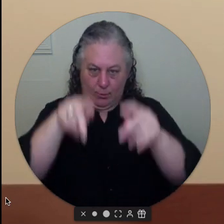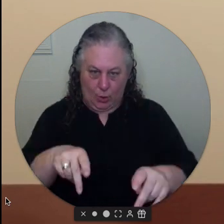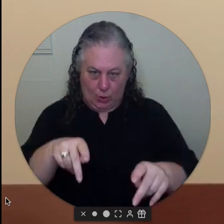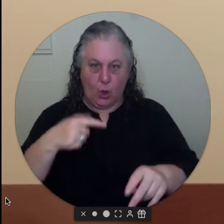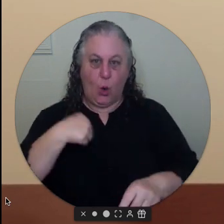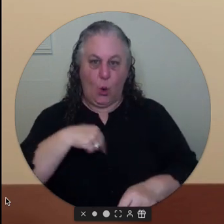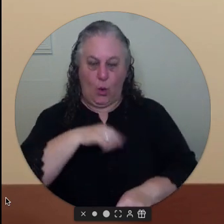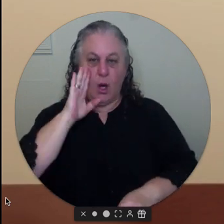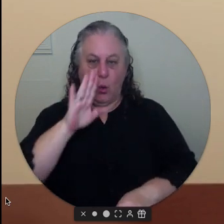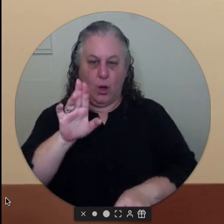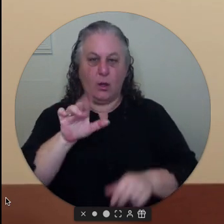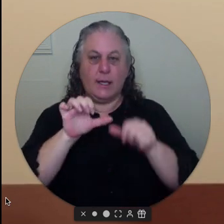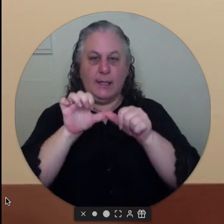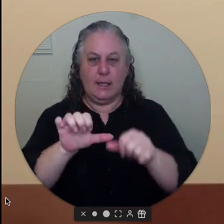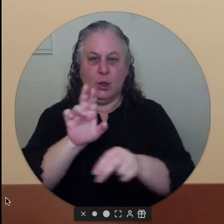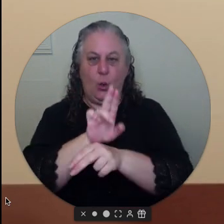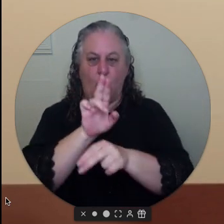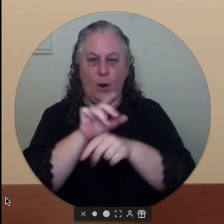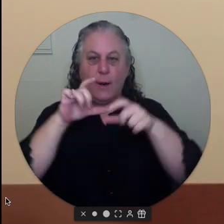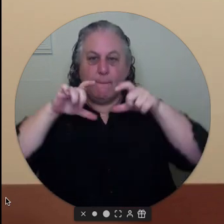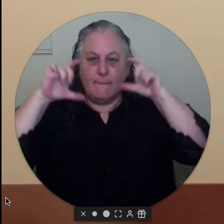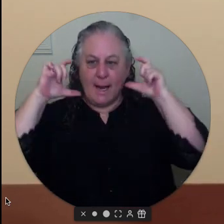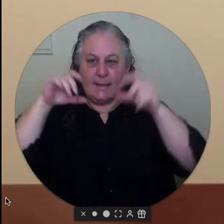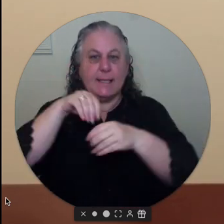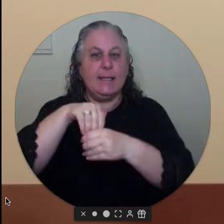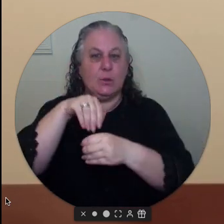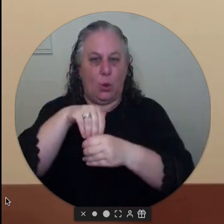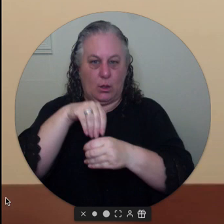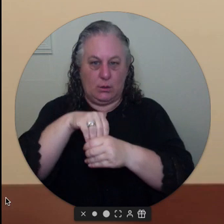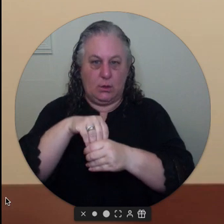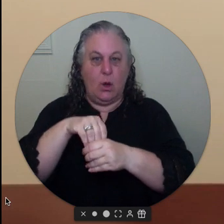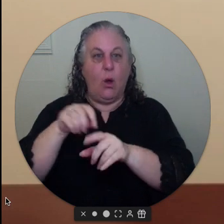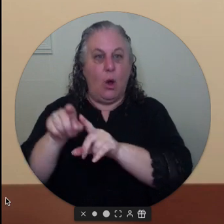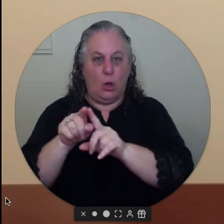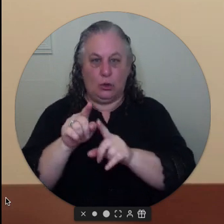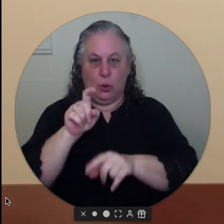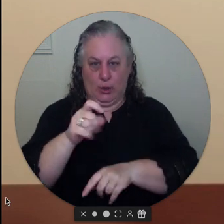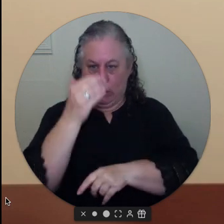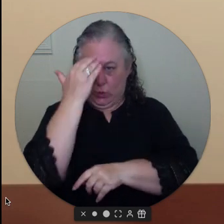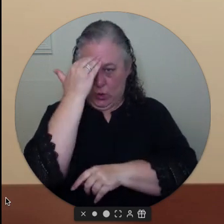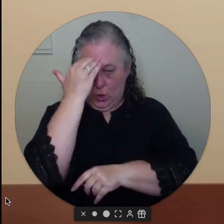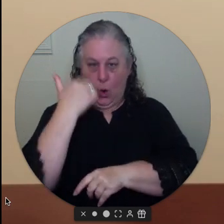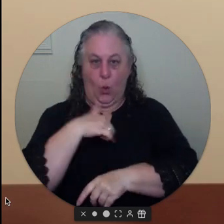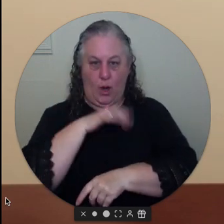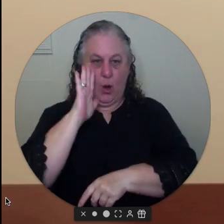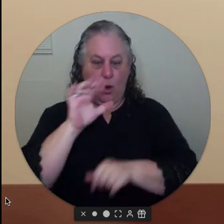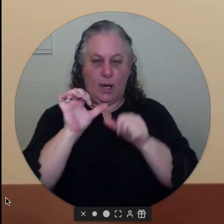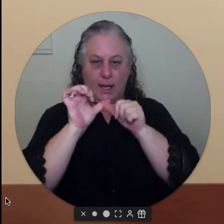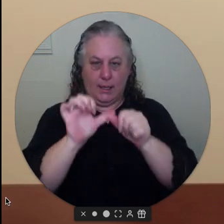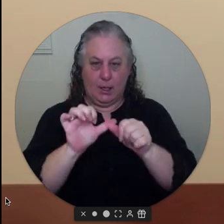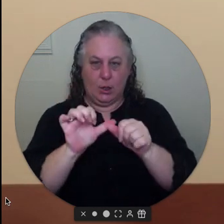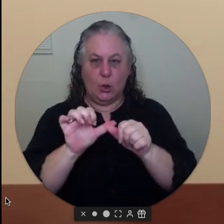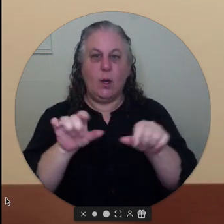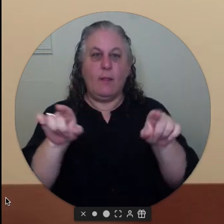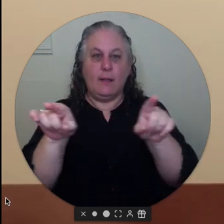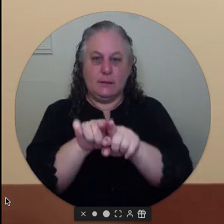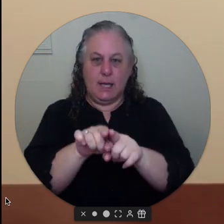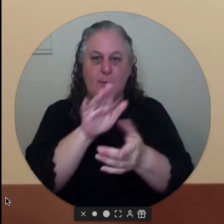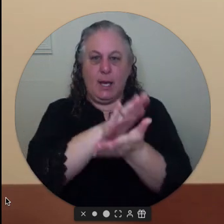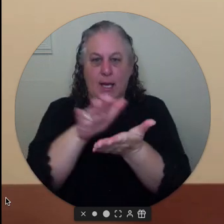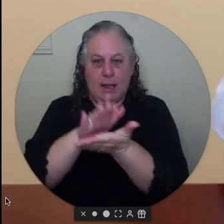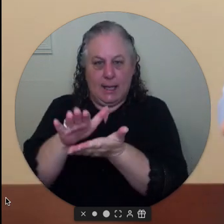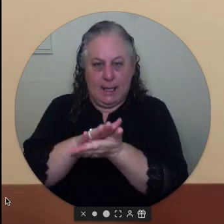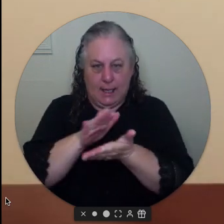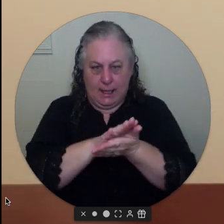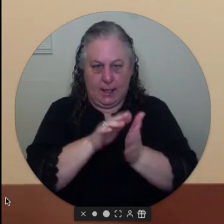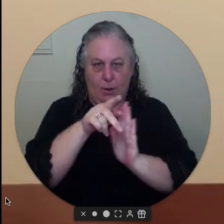at continuing mask protocols indoors. I want you to also know we will continue also the same cleaning protocols